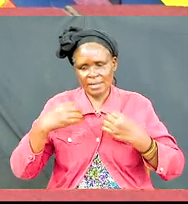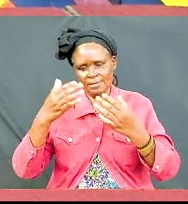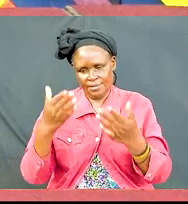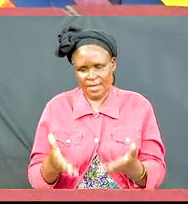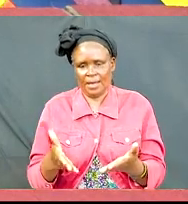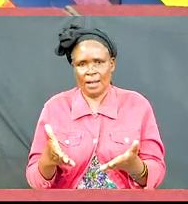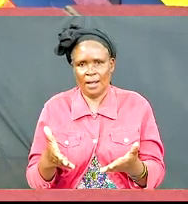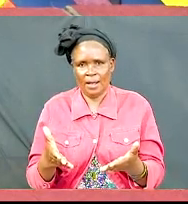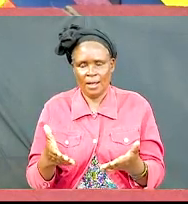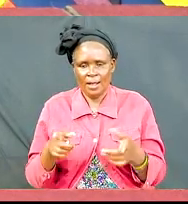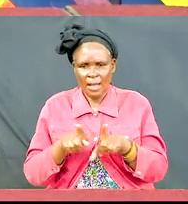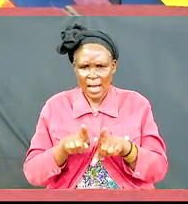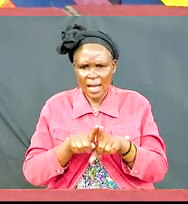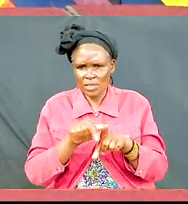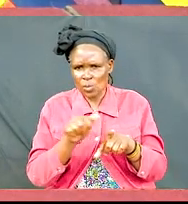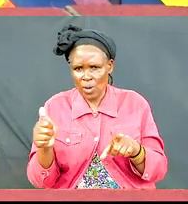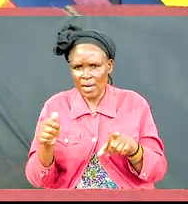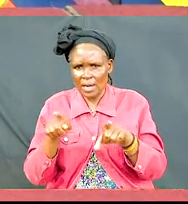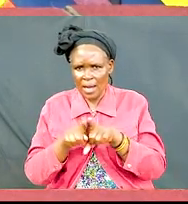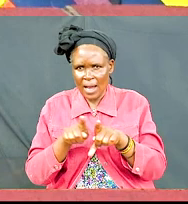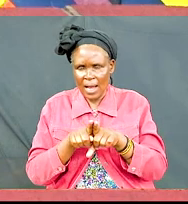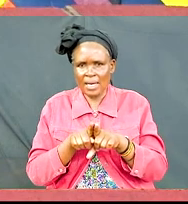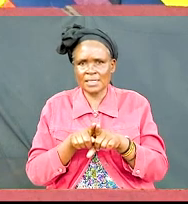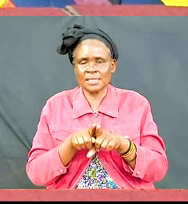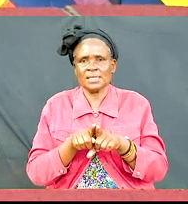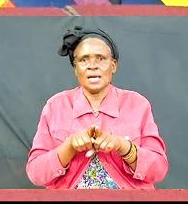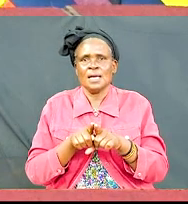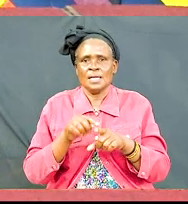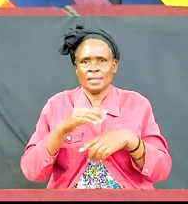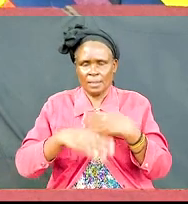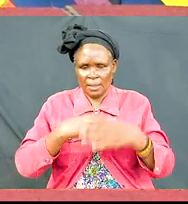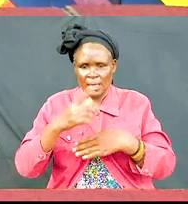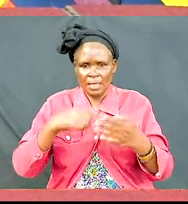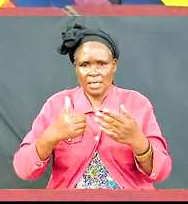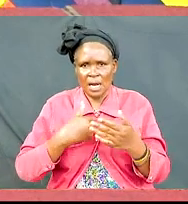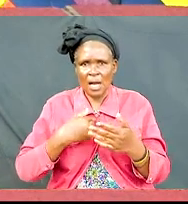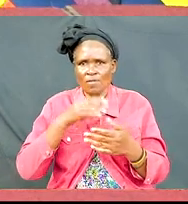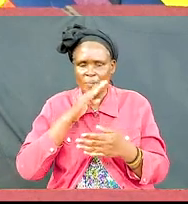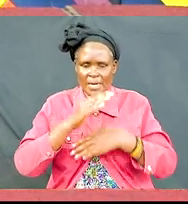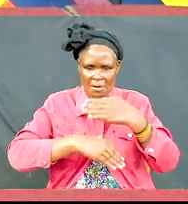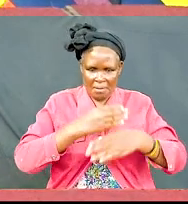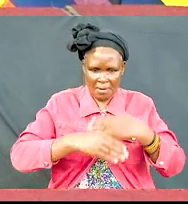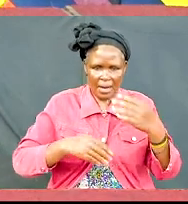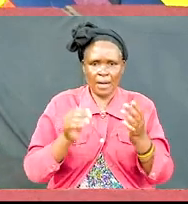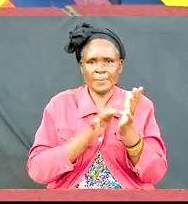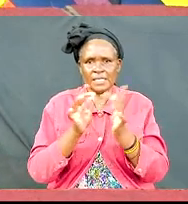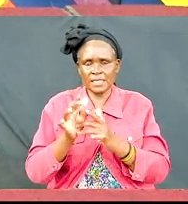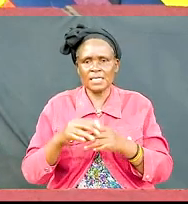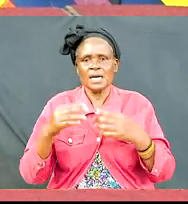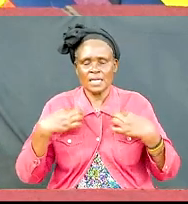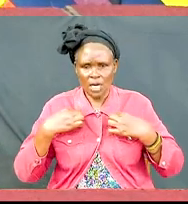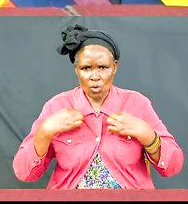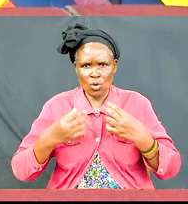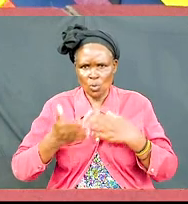there, as well as the burial cloth that had been around Jesus. The cloth was